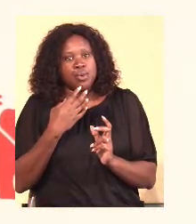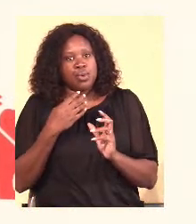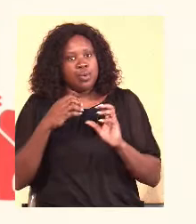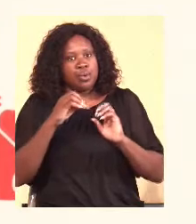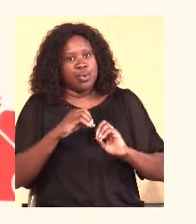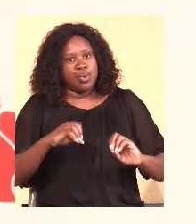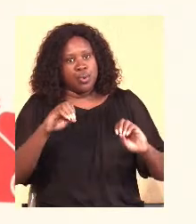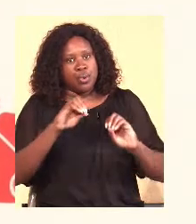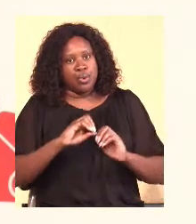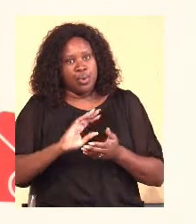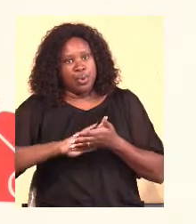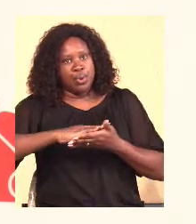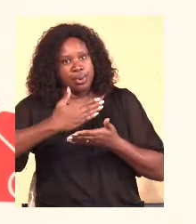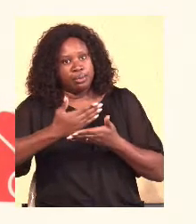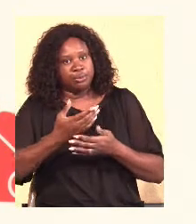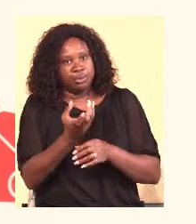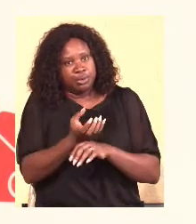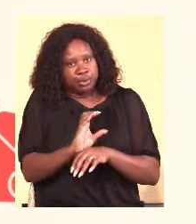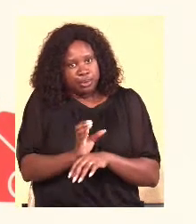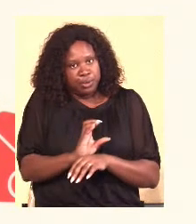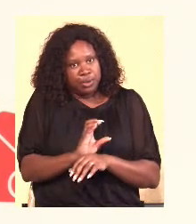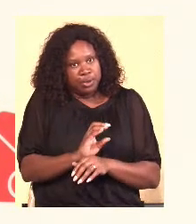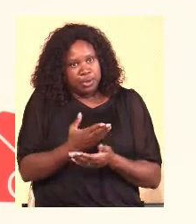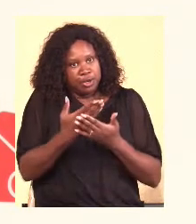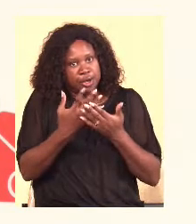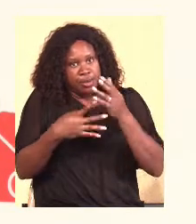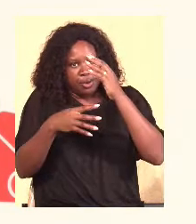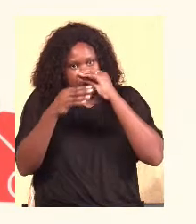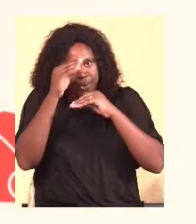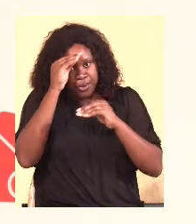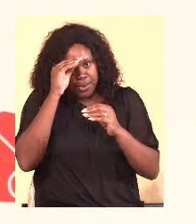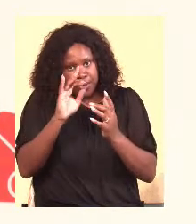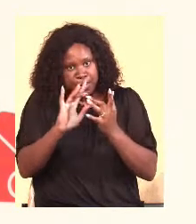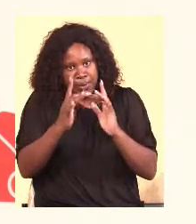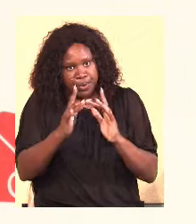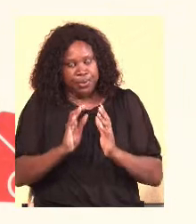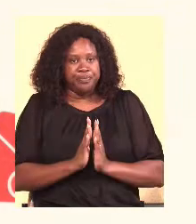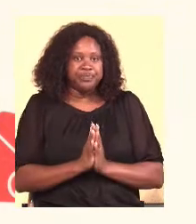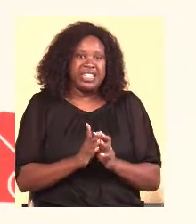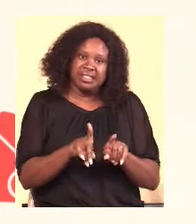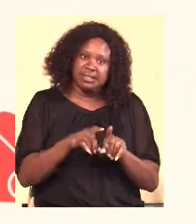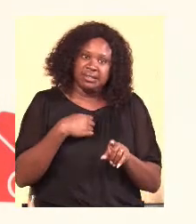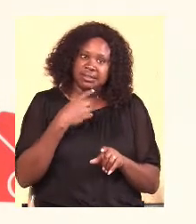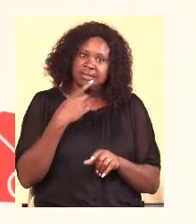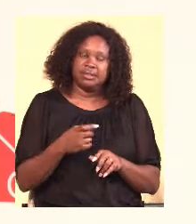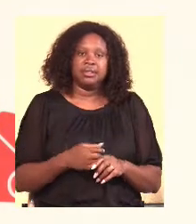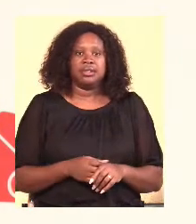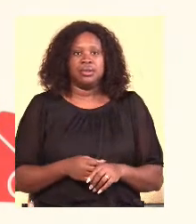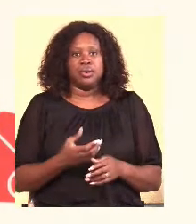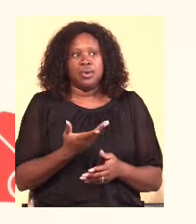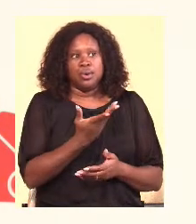the necessary equipment for e-learning. I think, like I said earlier, there are